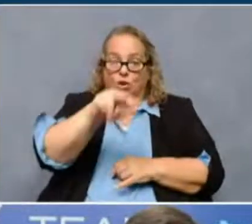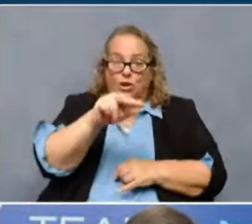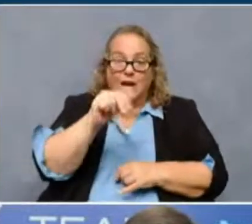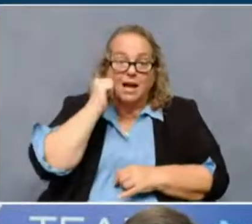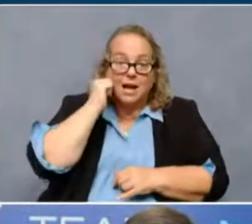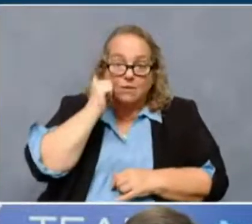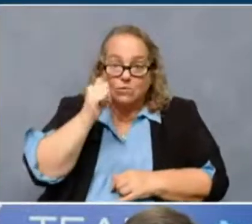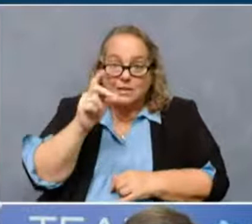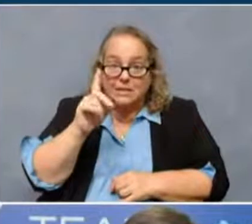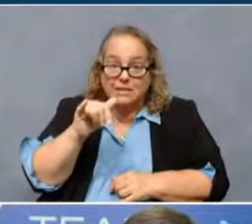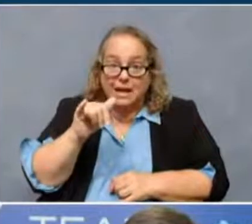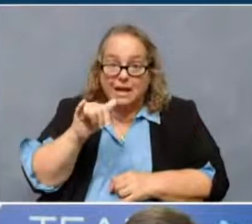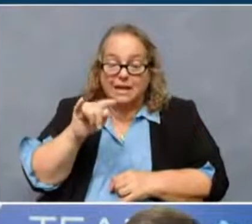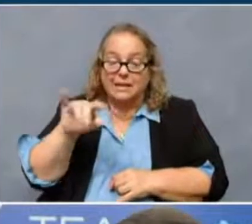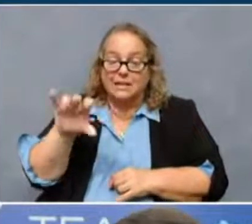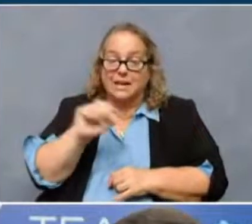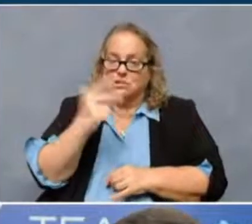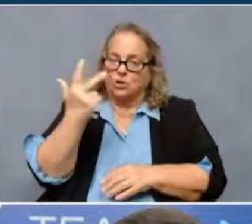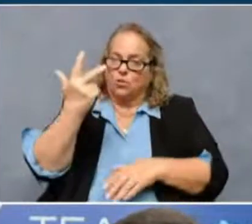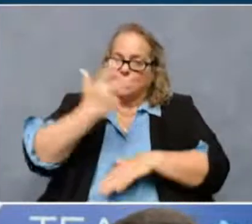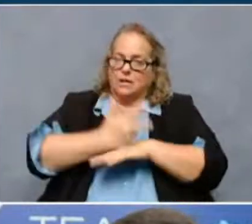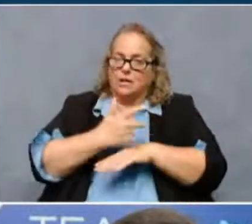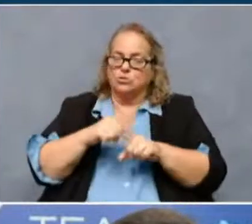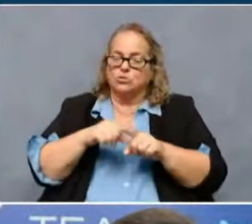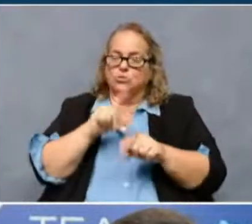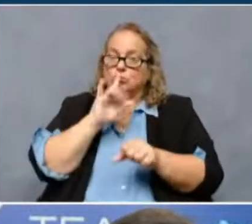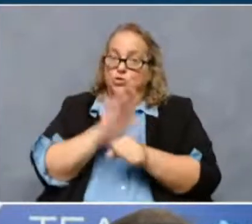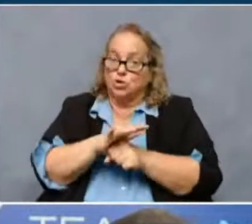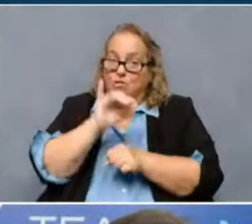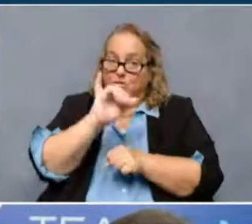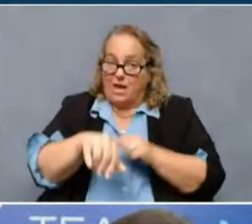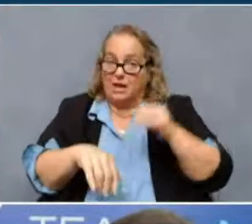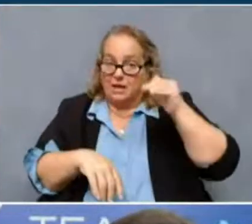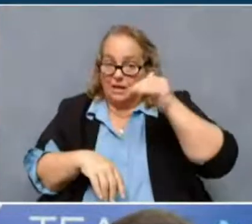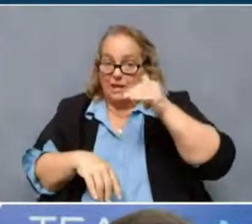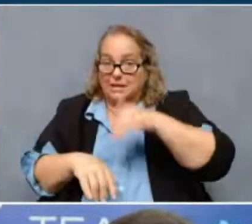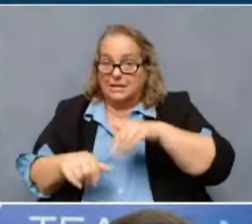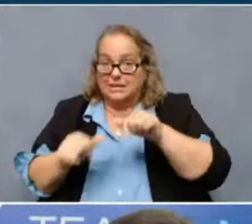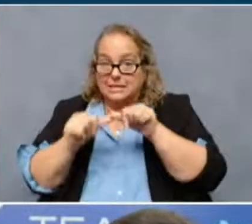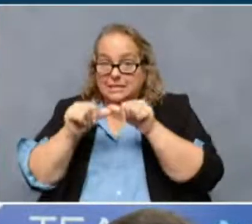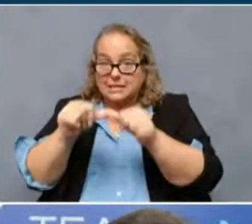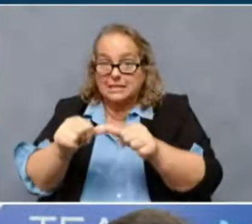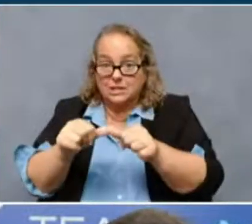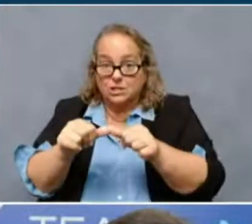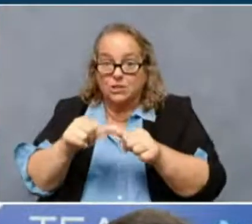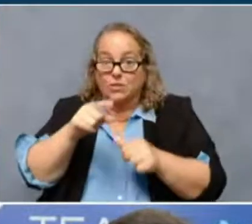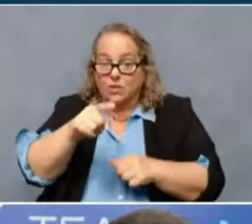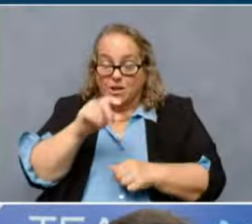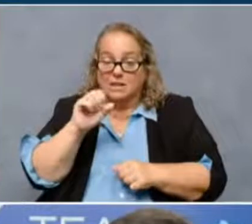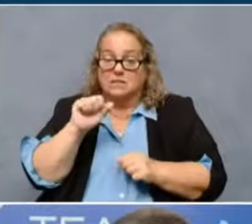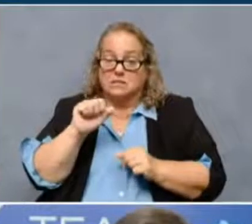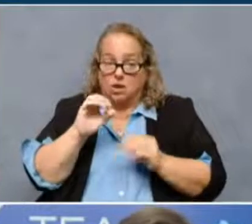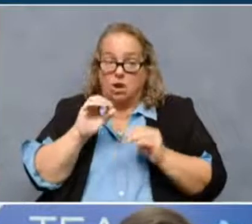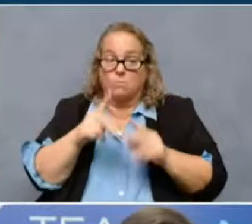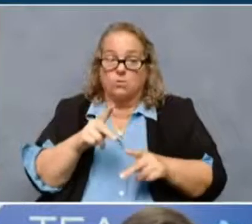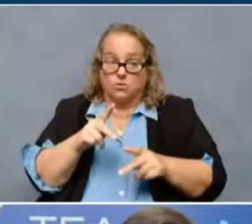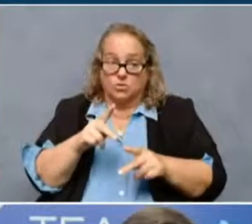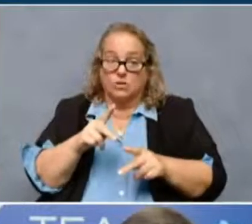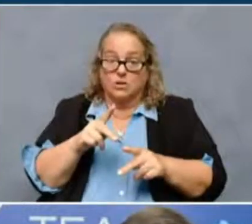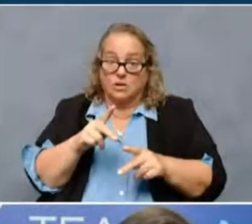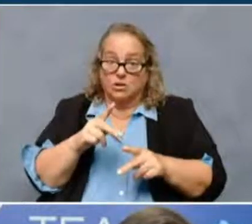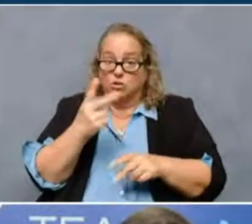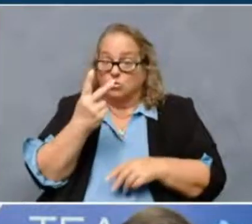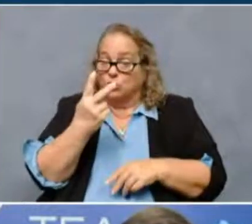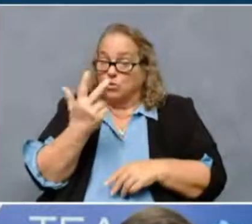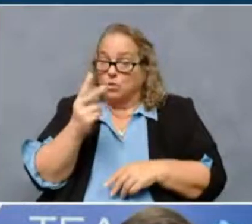takes about 3 days to ensure that downward trend is continuing. There's a chance that, in 2 to 3 weeks,